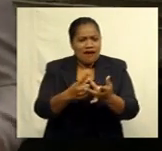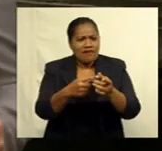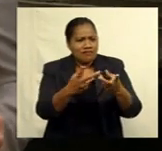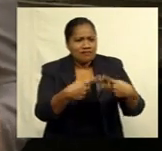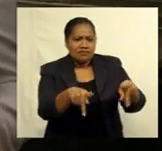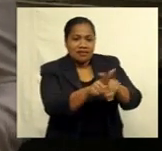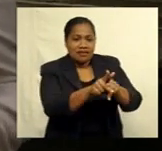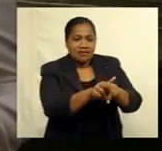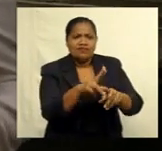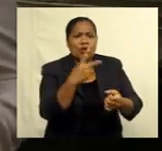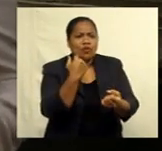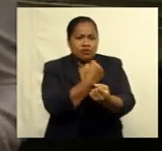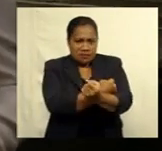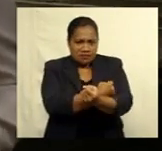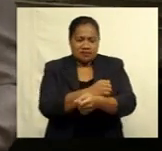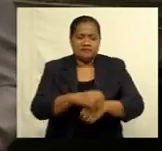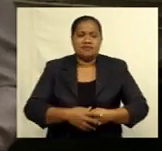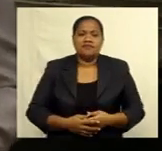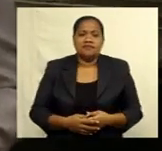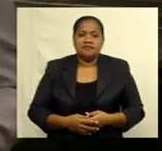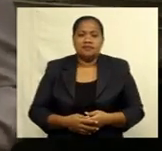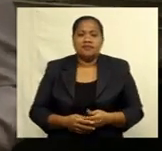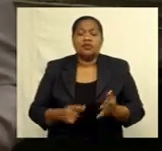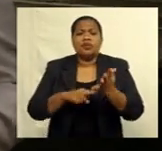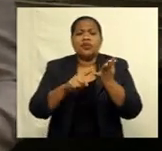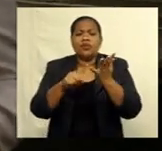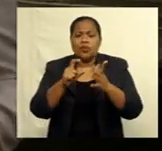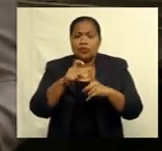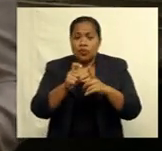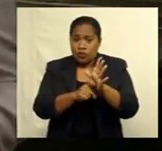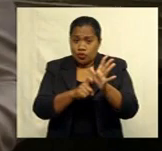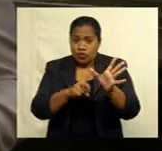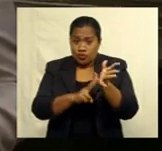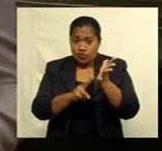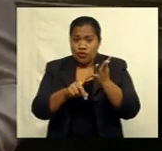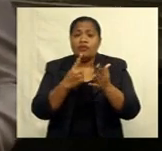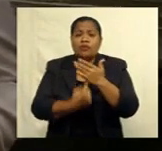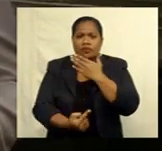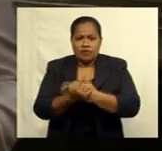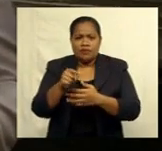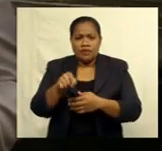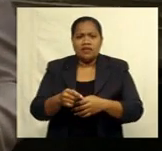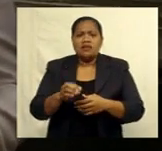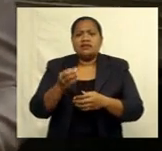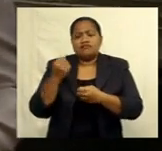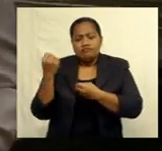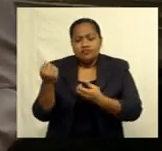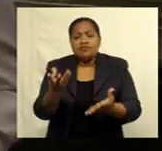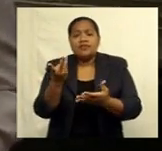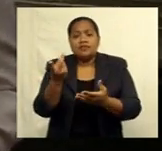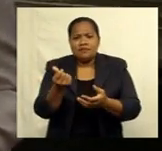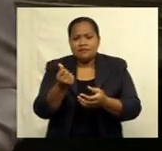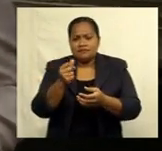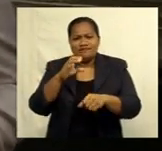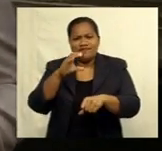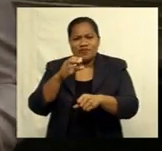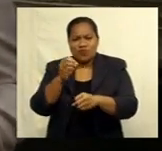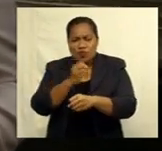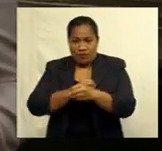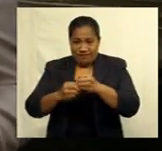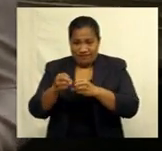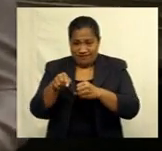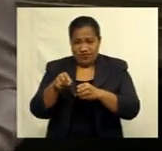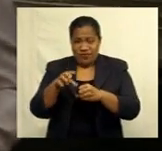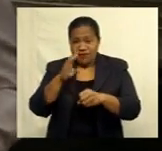of the Commissioner of Police. Tundravu on several occasions has relieved some officers from their duties for failure to